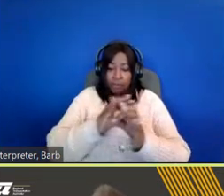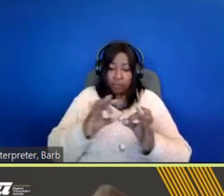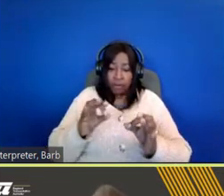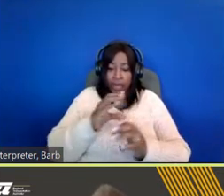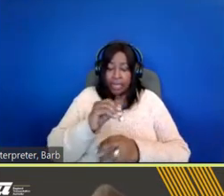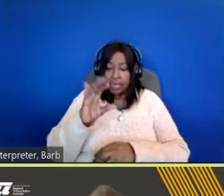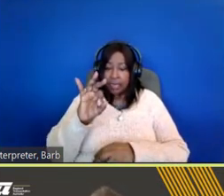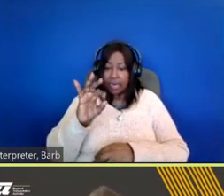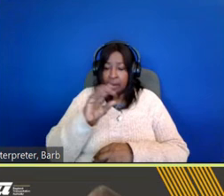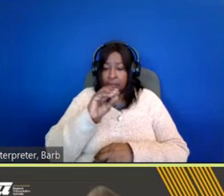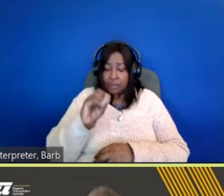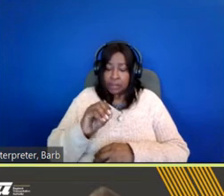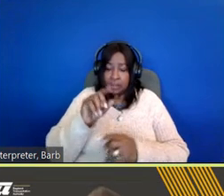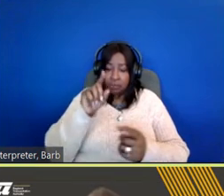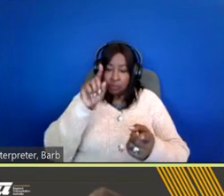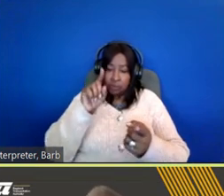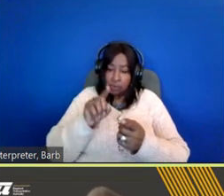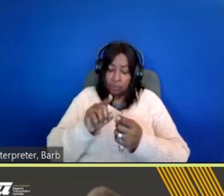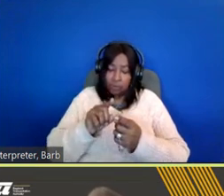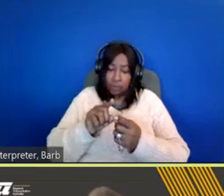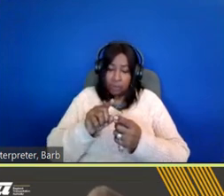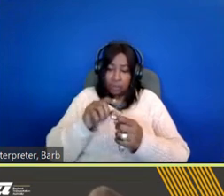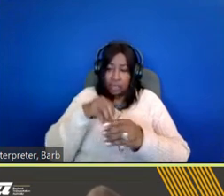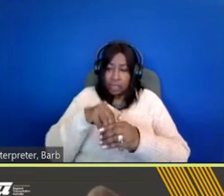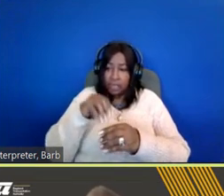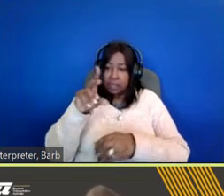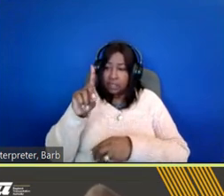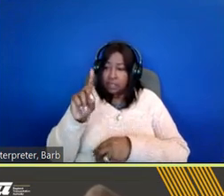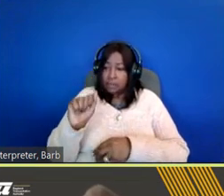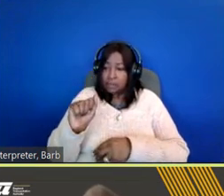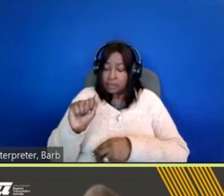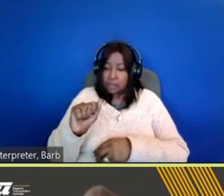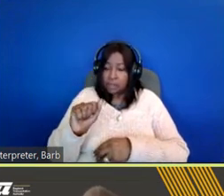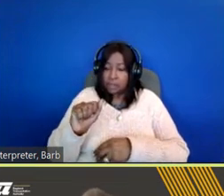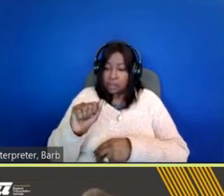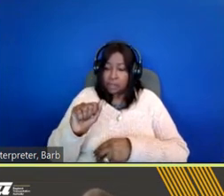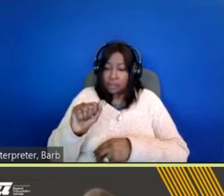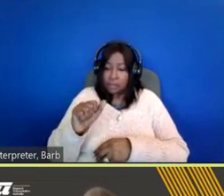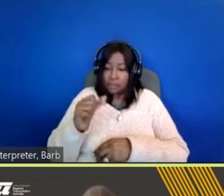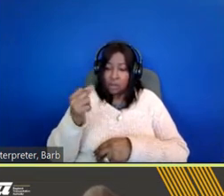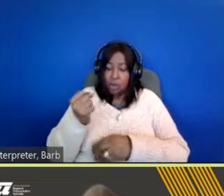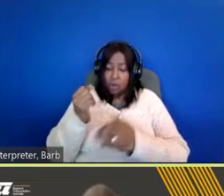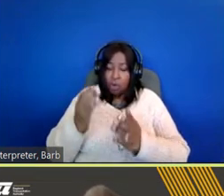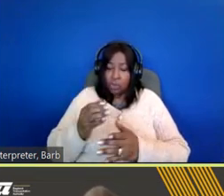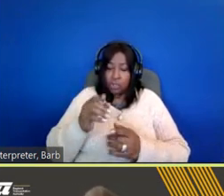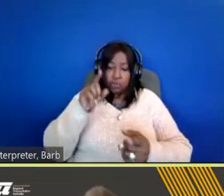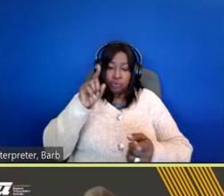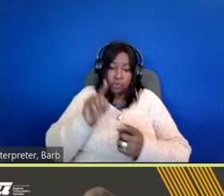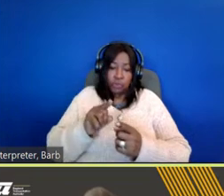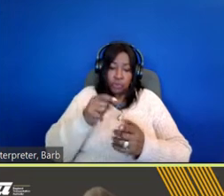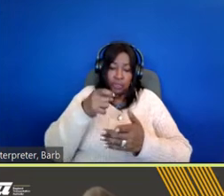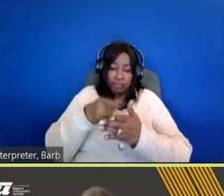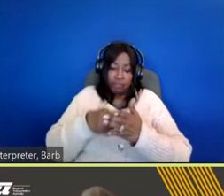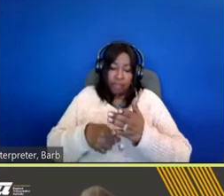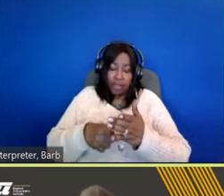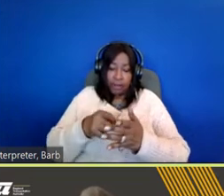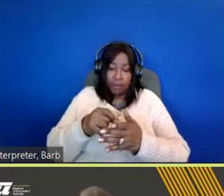9% decrease in disability holders of reduced fare permits.